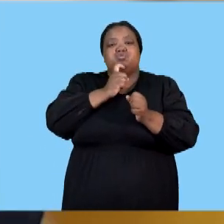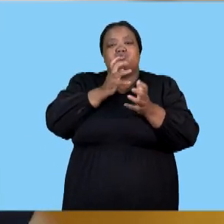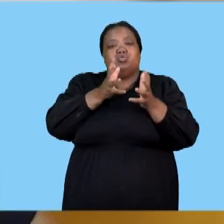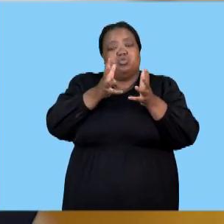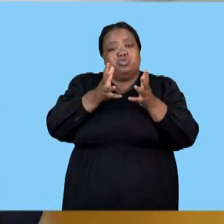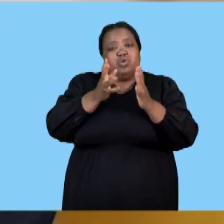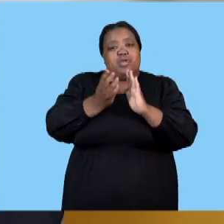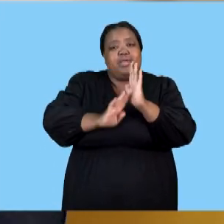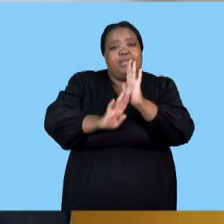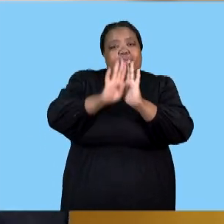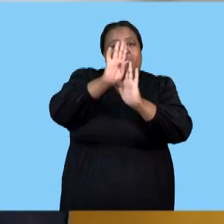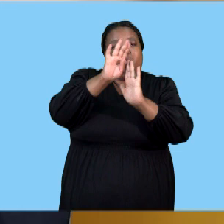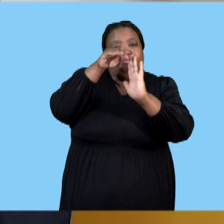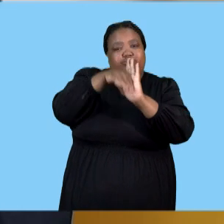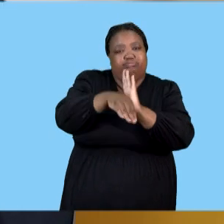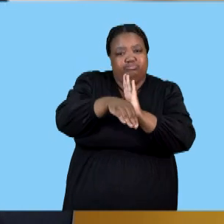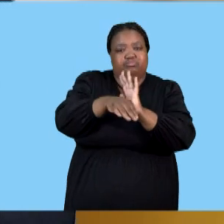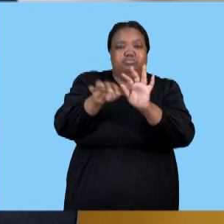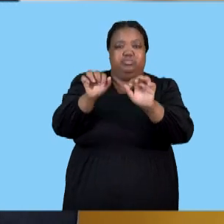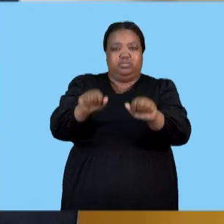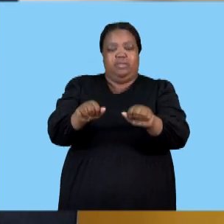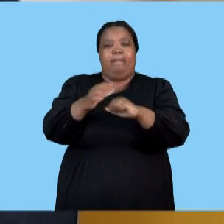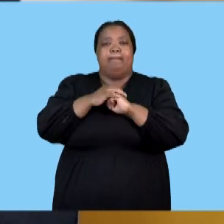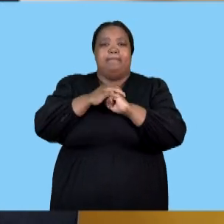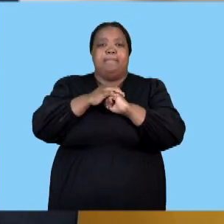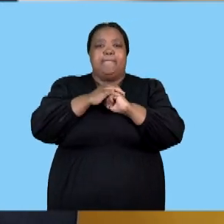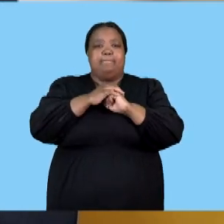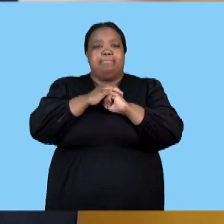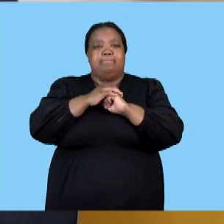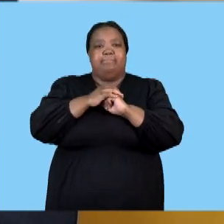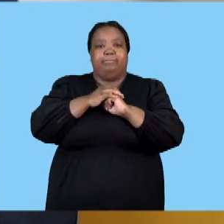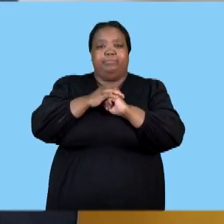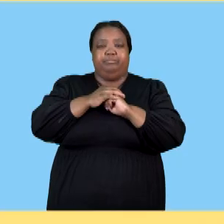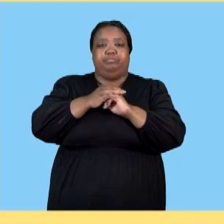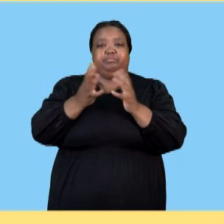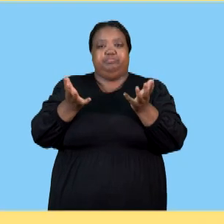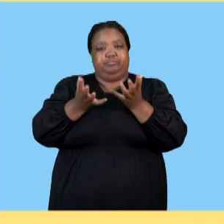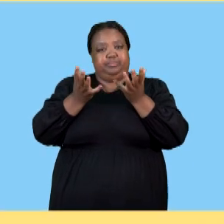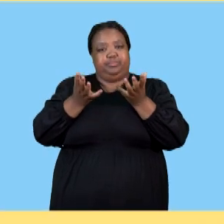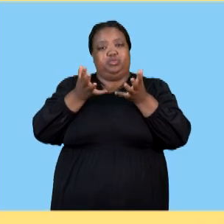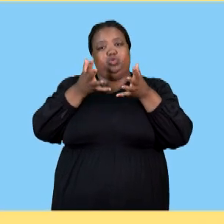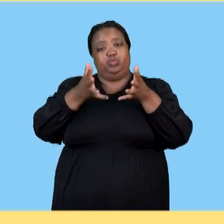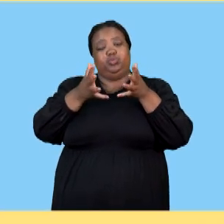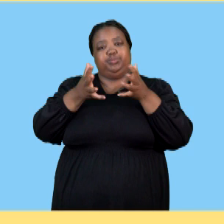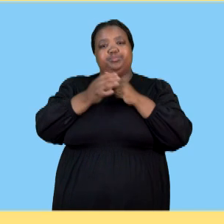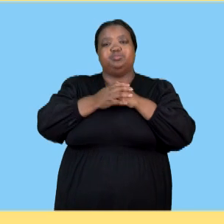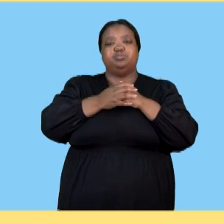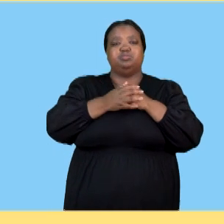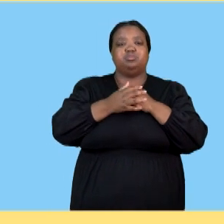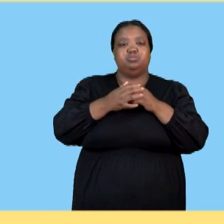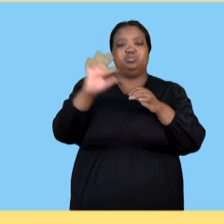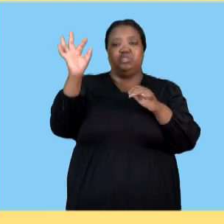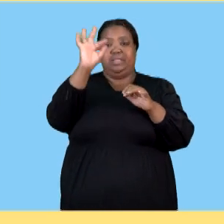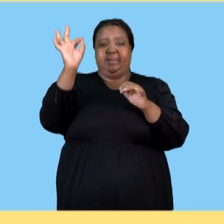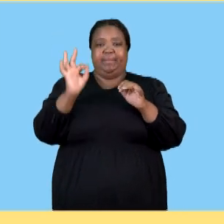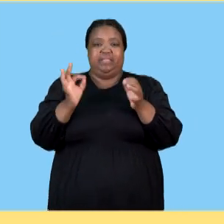has improved or it has declined. All right? So this is the trend over there.